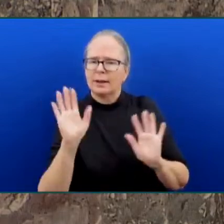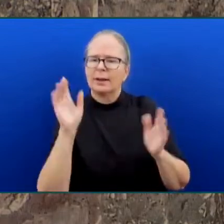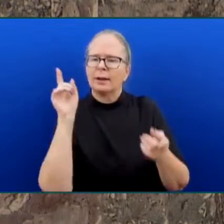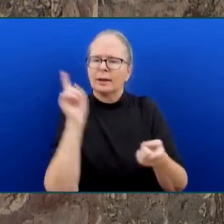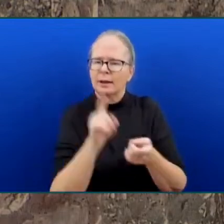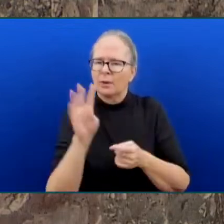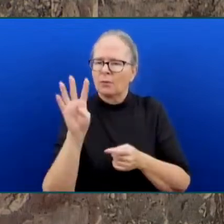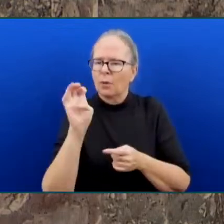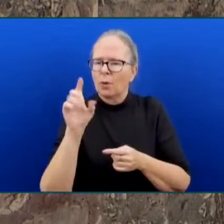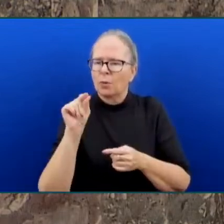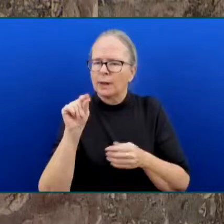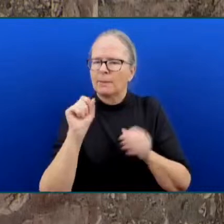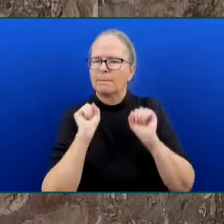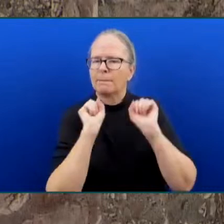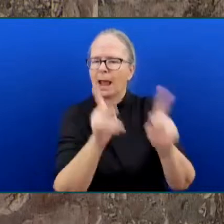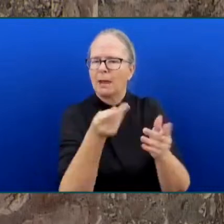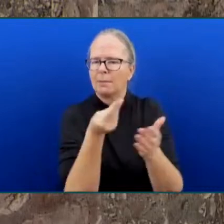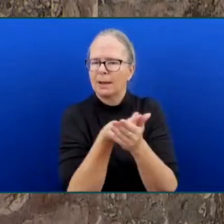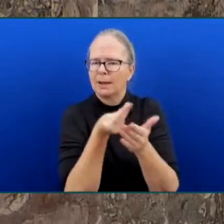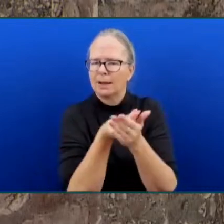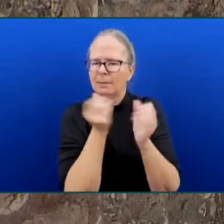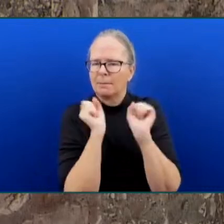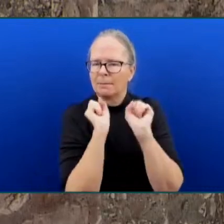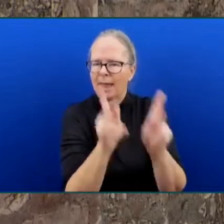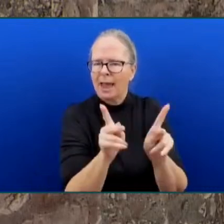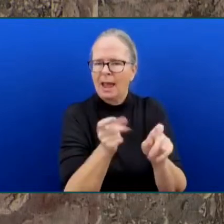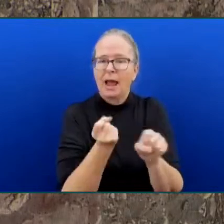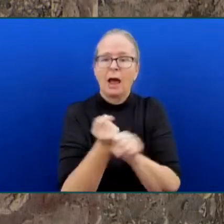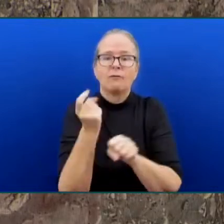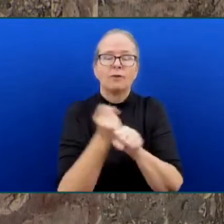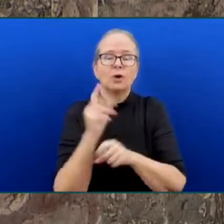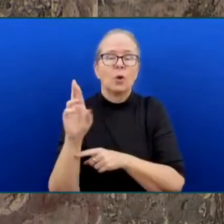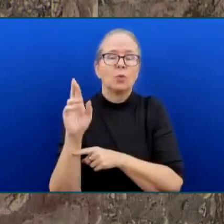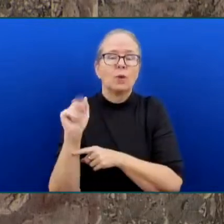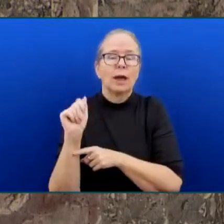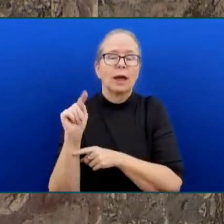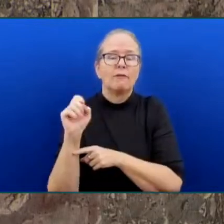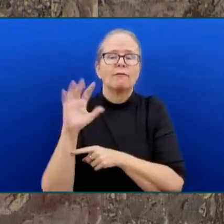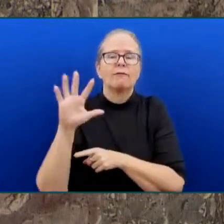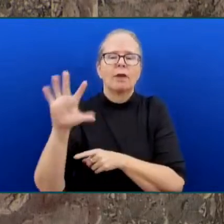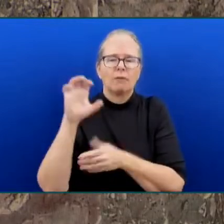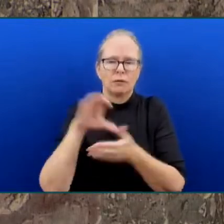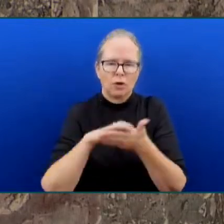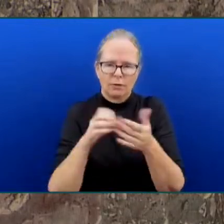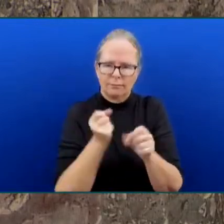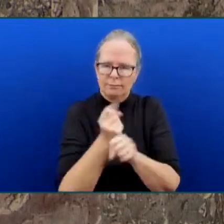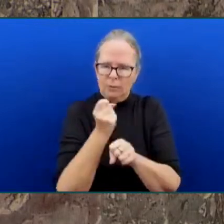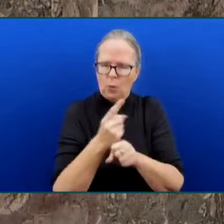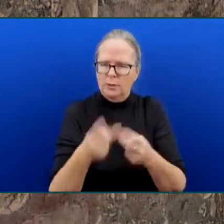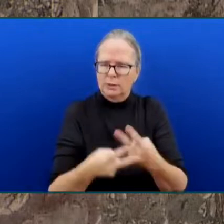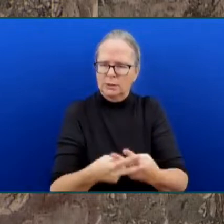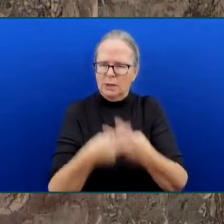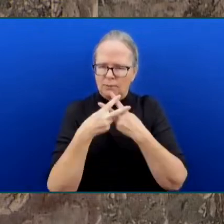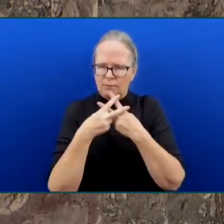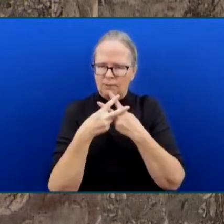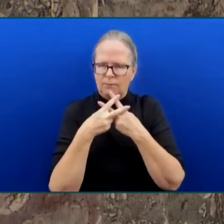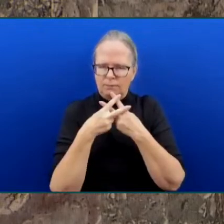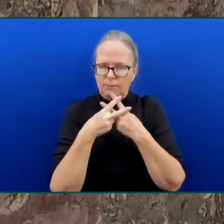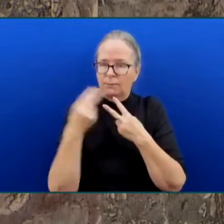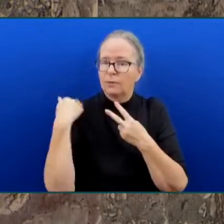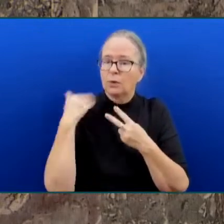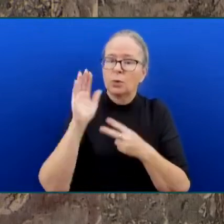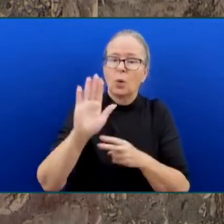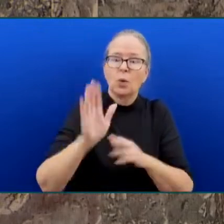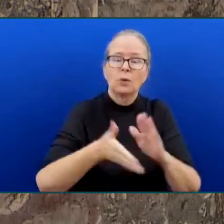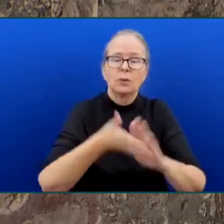rates. When the opposition was on this side of the House, not only did they keep MSP premiums, but they raised